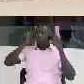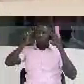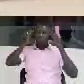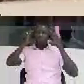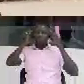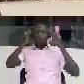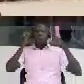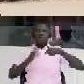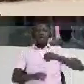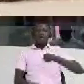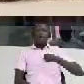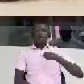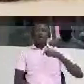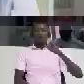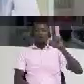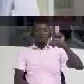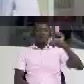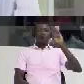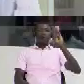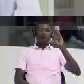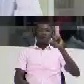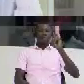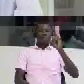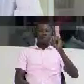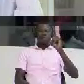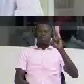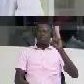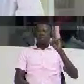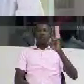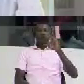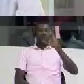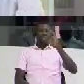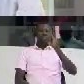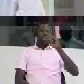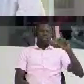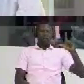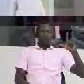I, Abdou Colley, Man Abdou Colley,